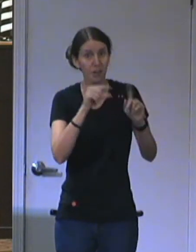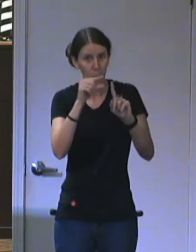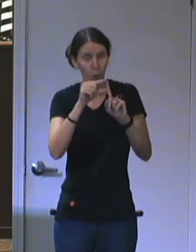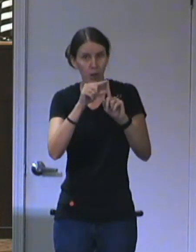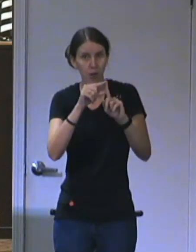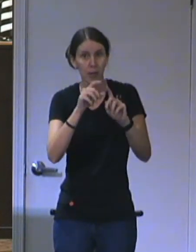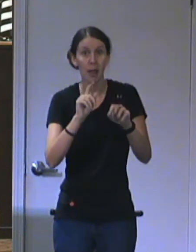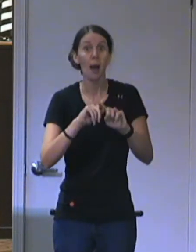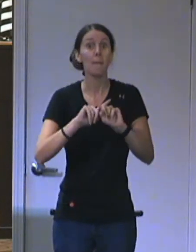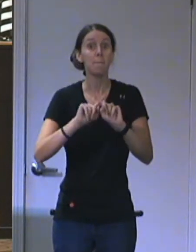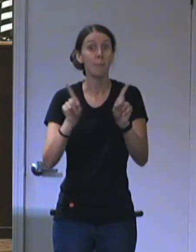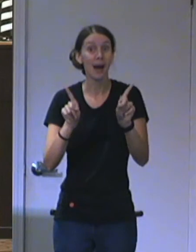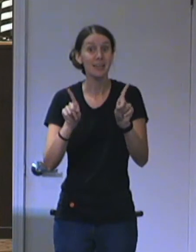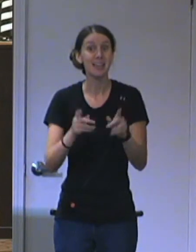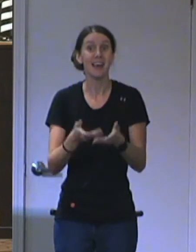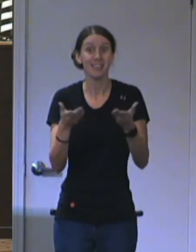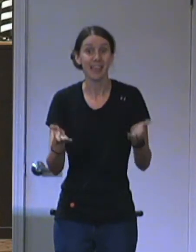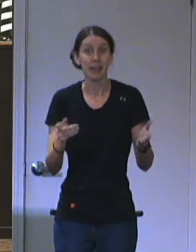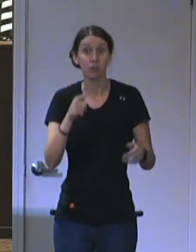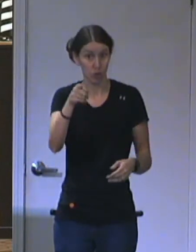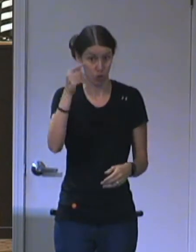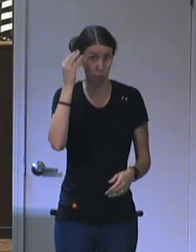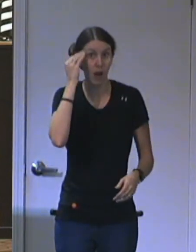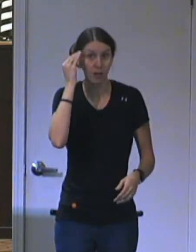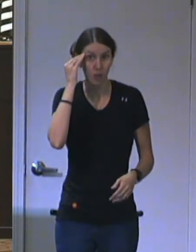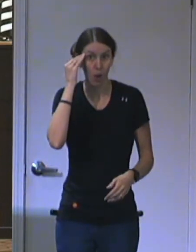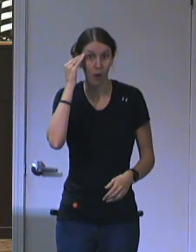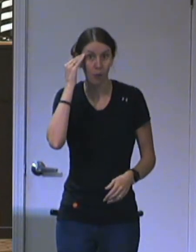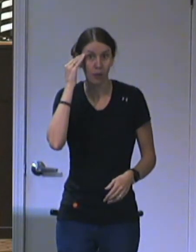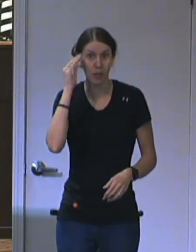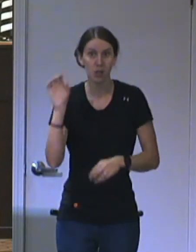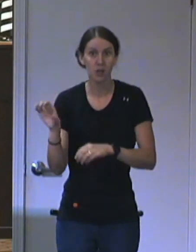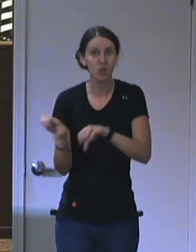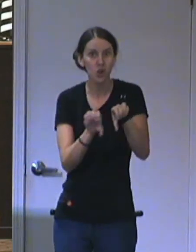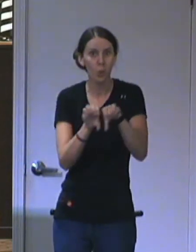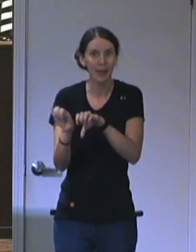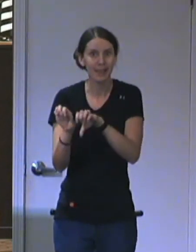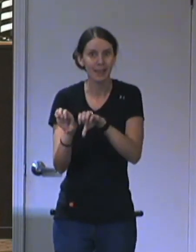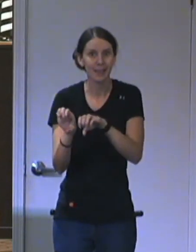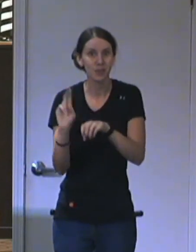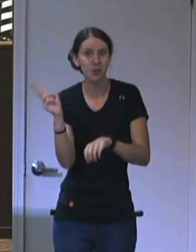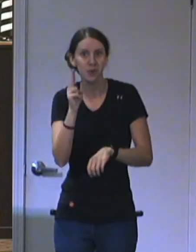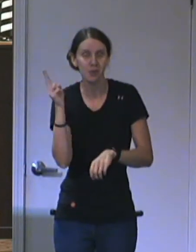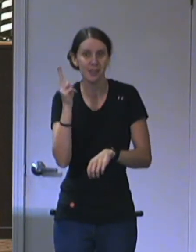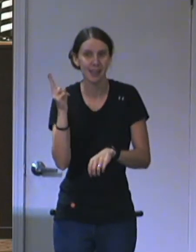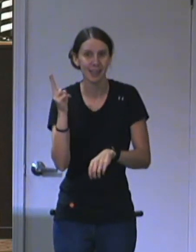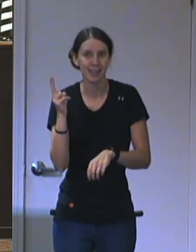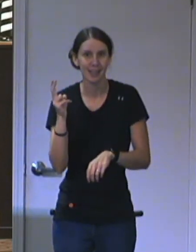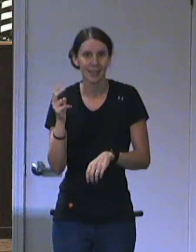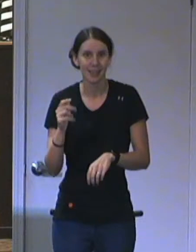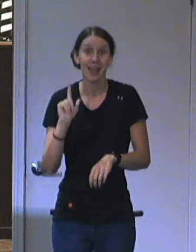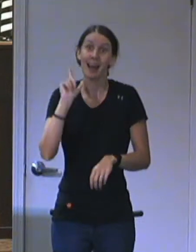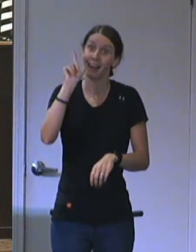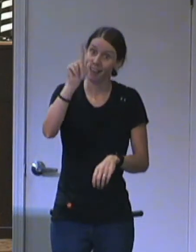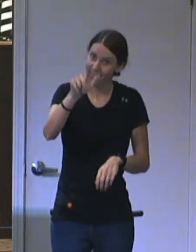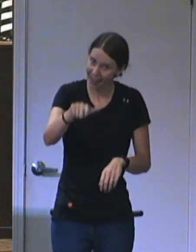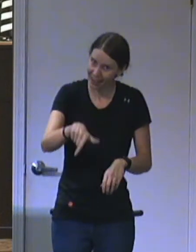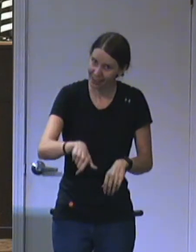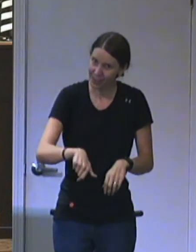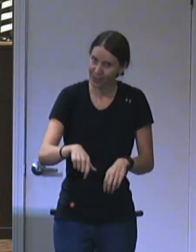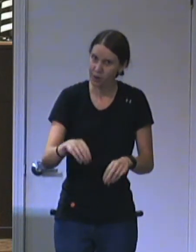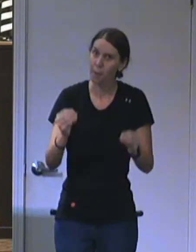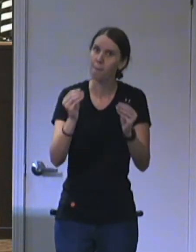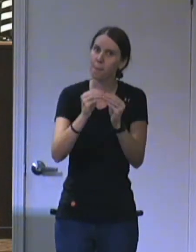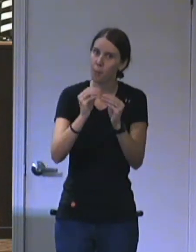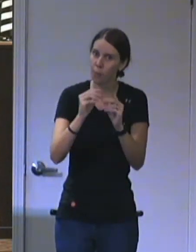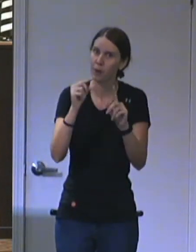the things that you do understand, start doing those, and then sometimes the other things will begin to make sense.